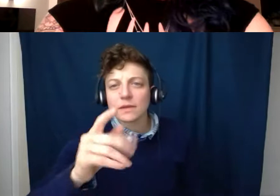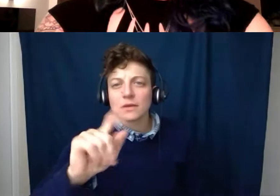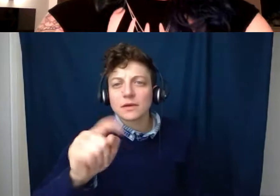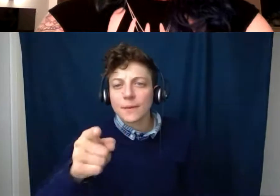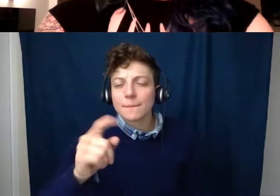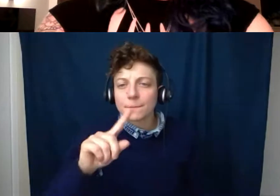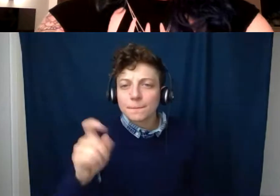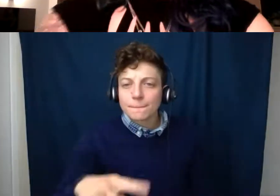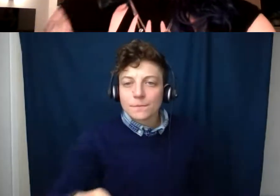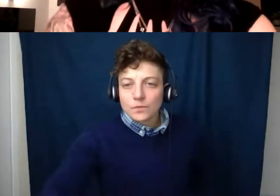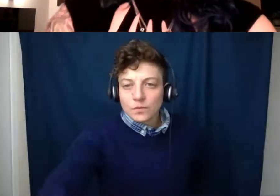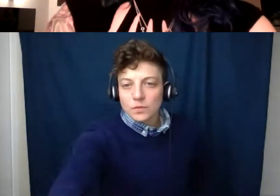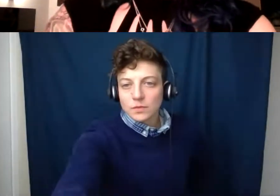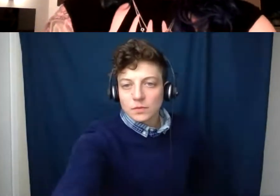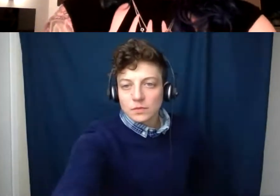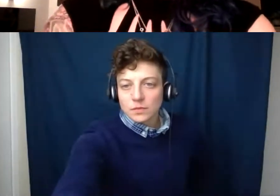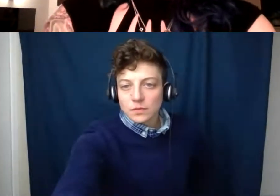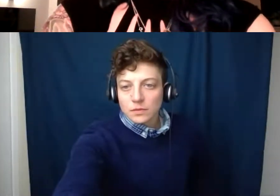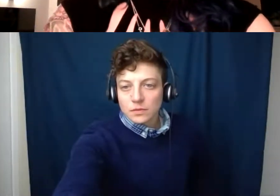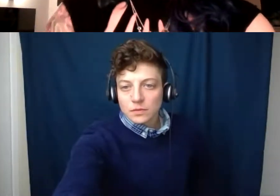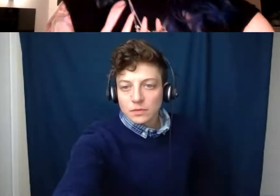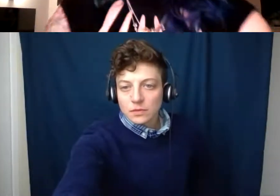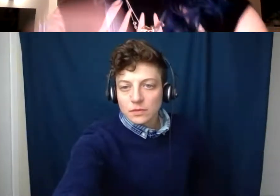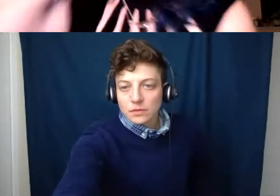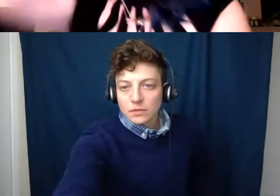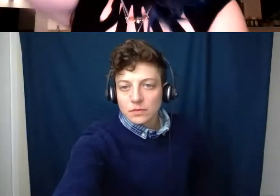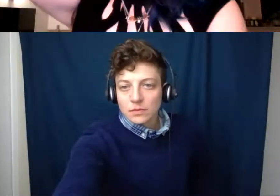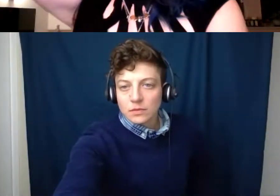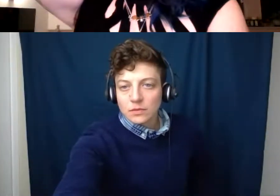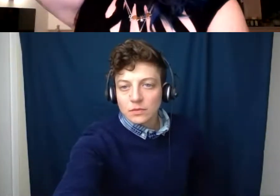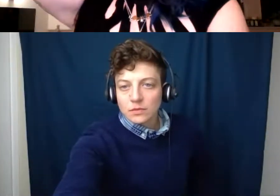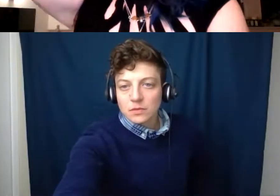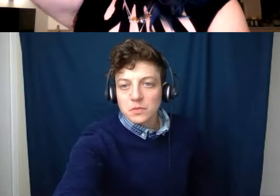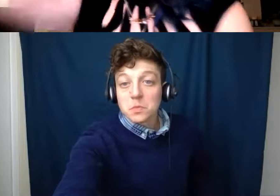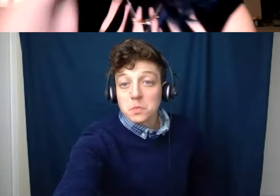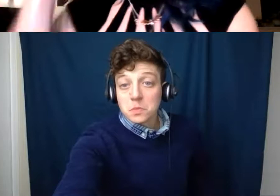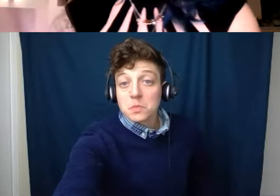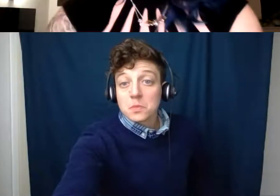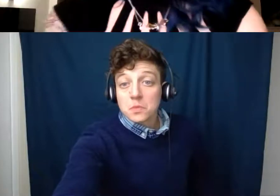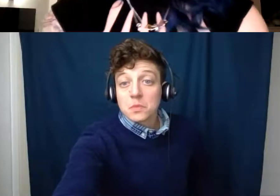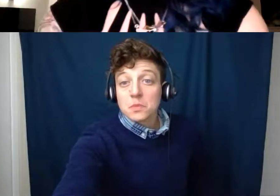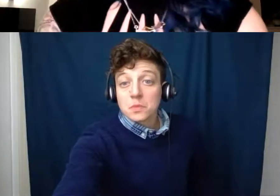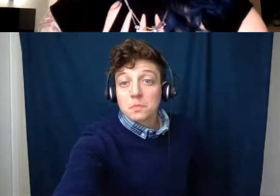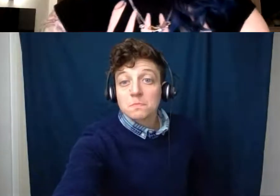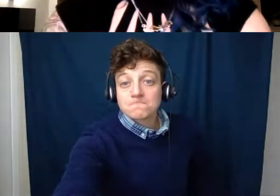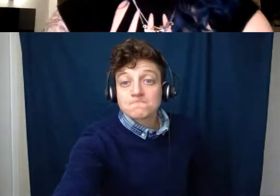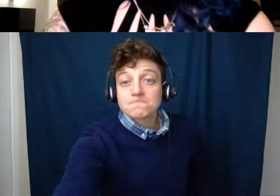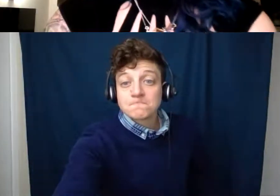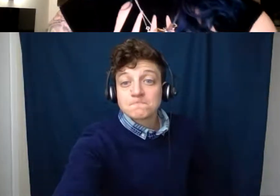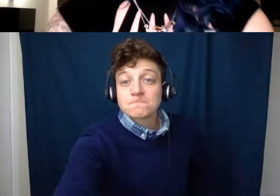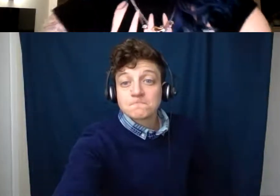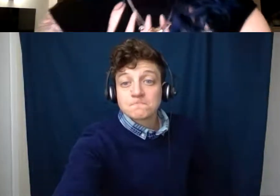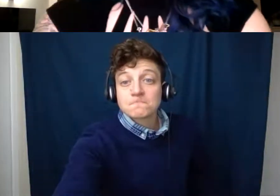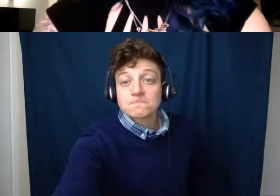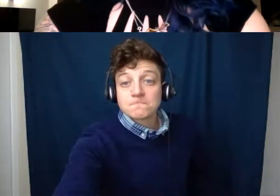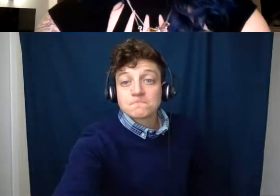legally responsible for administering Narcan? Yeah, that's a great question. So Pennsylvania does